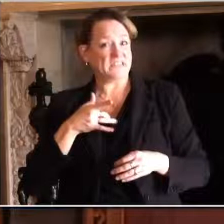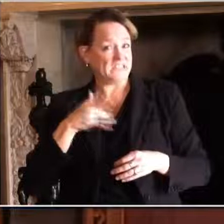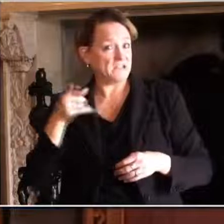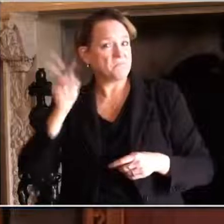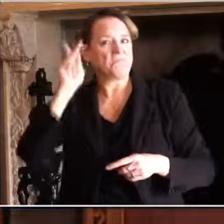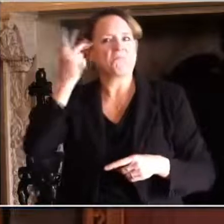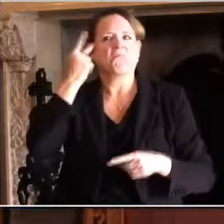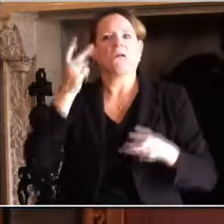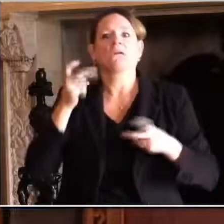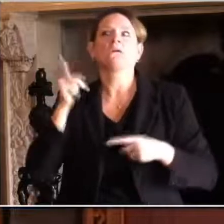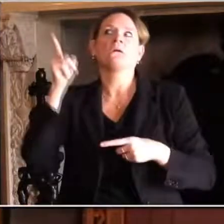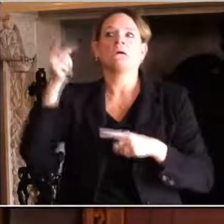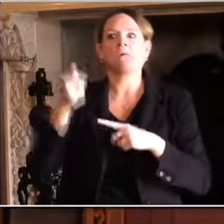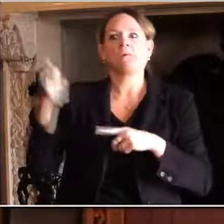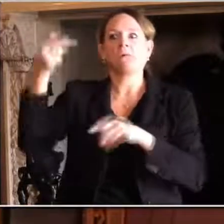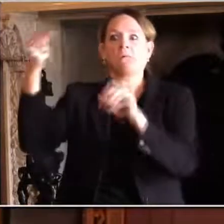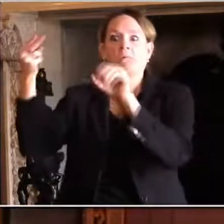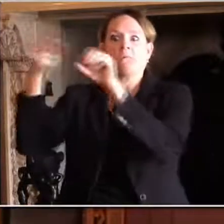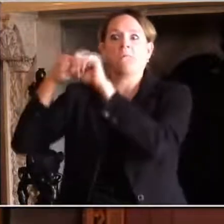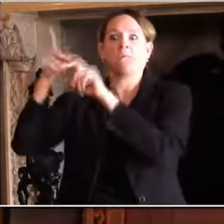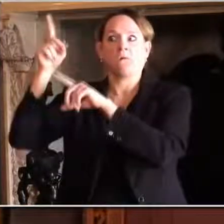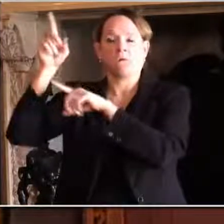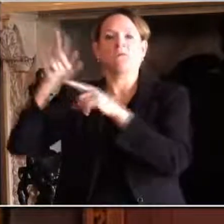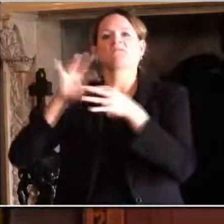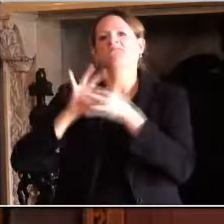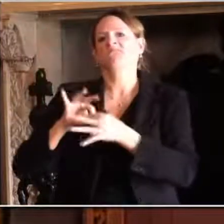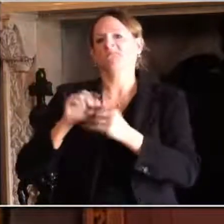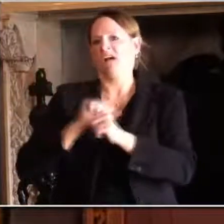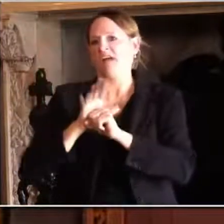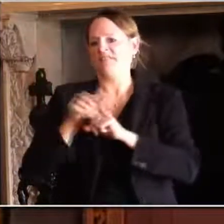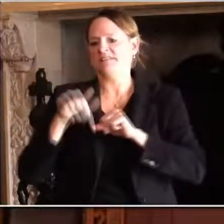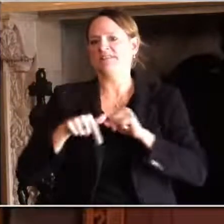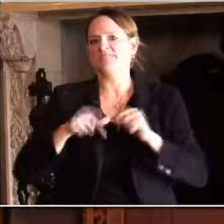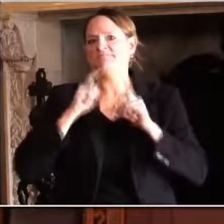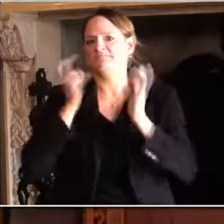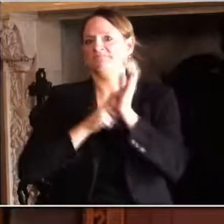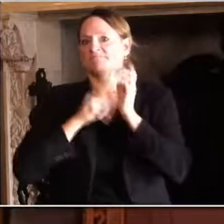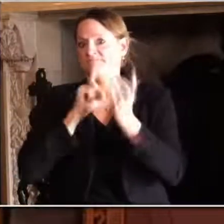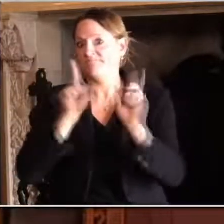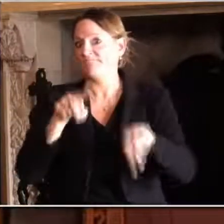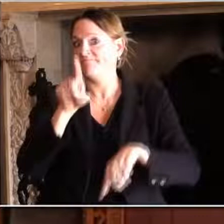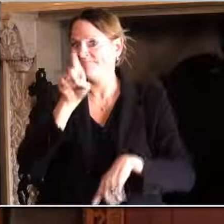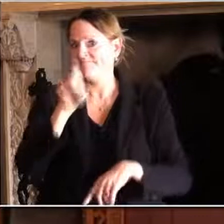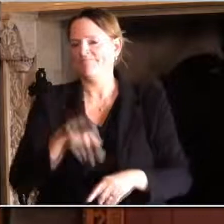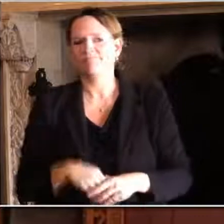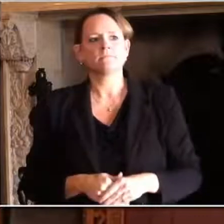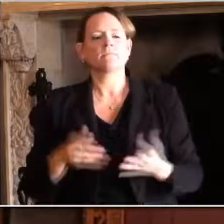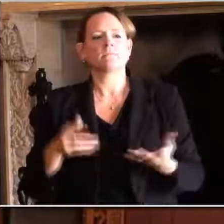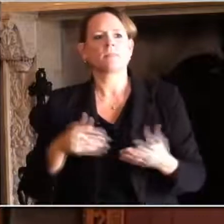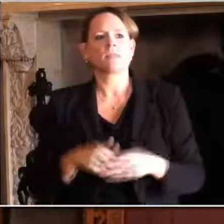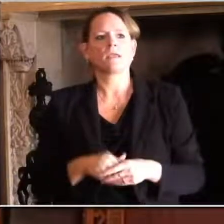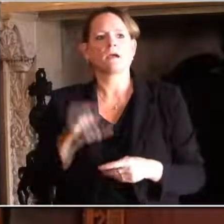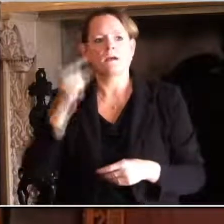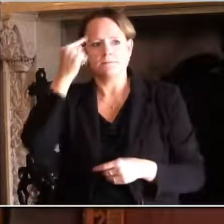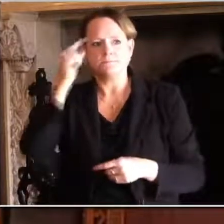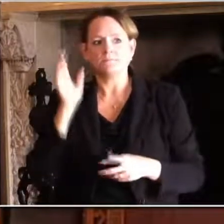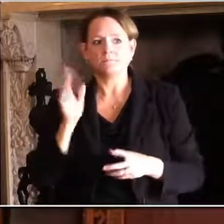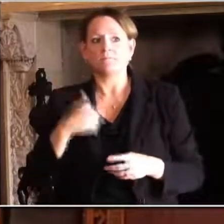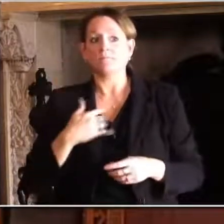Certainly, we believe the court will help us, guide us in decision